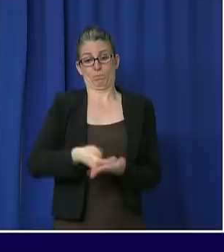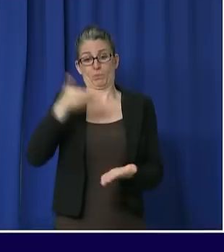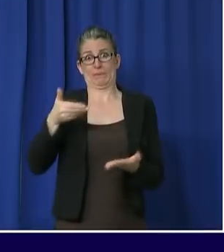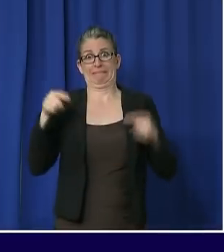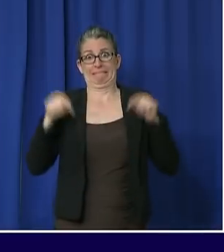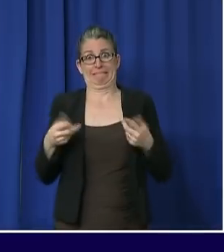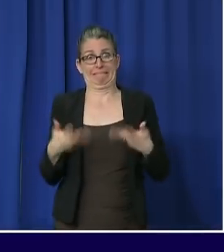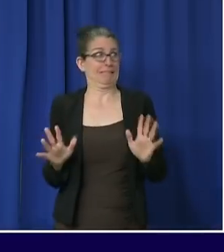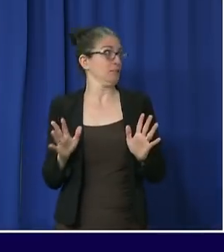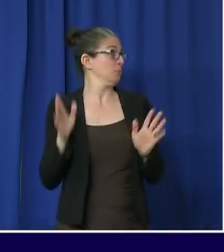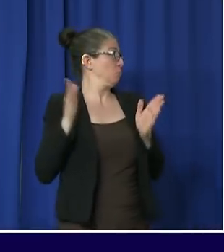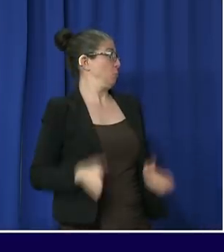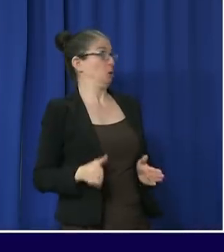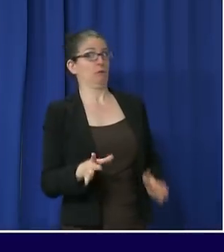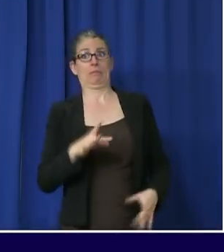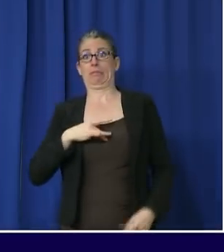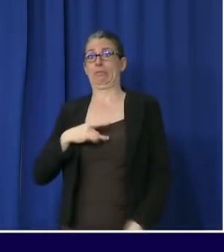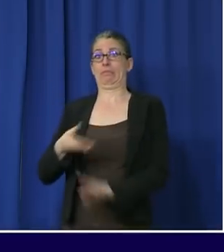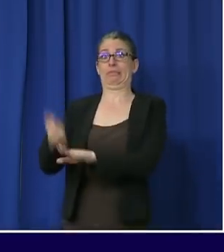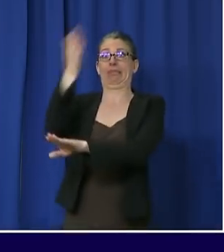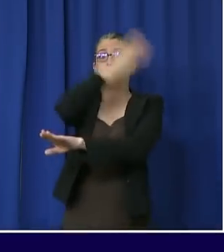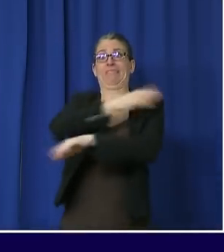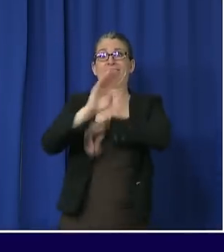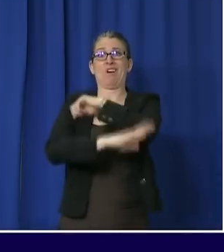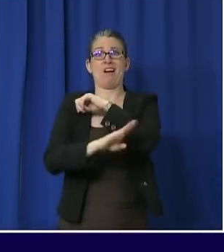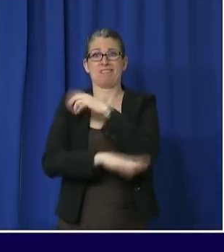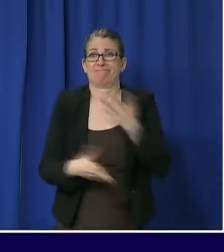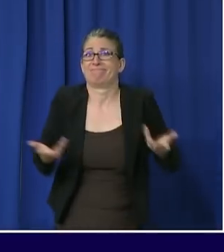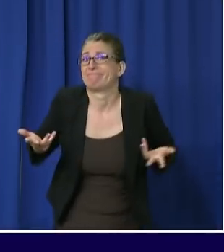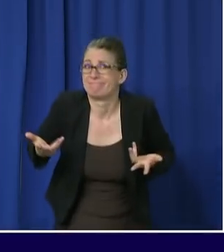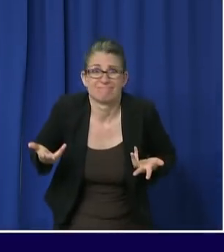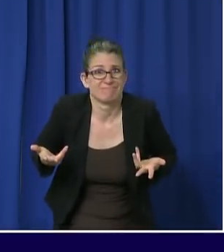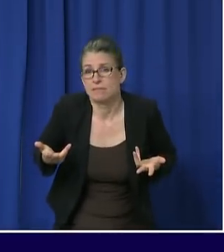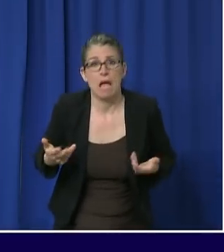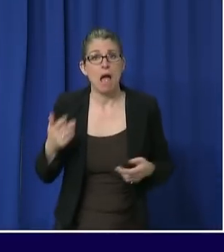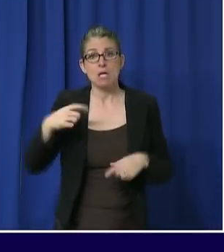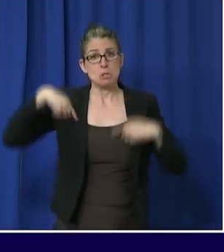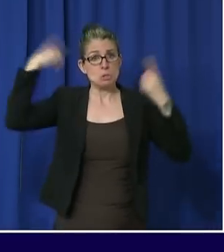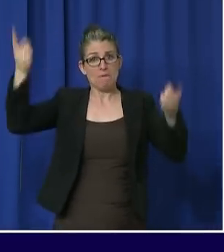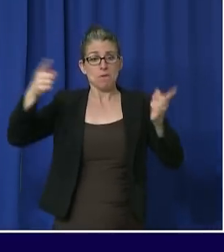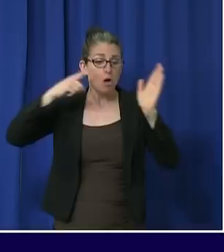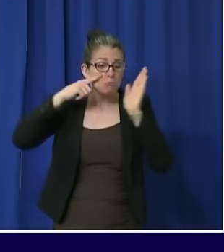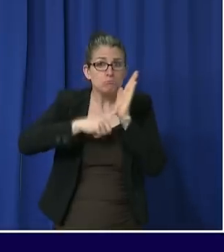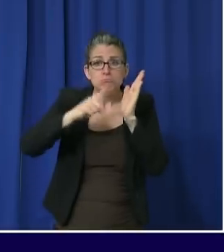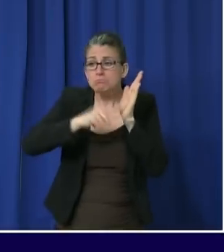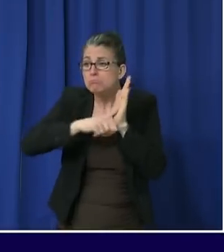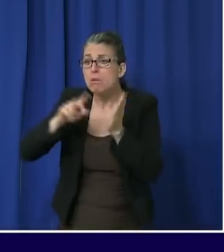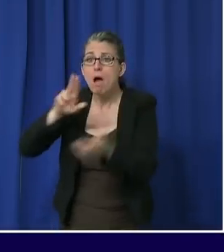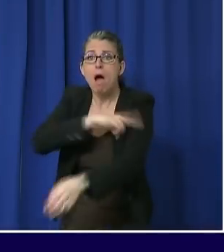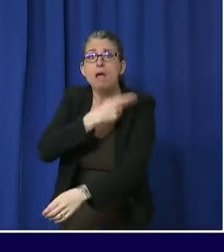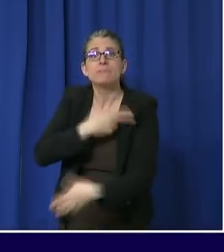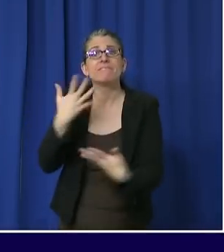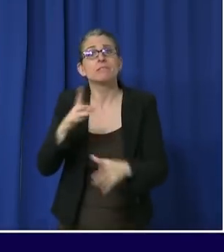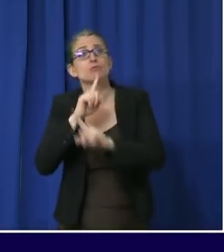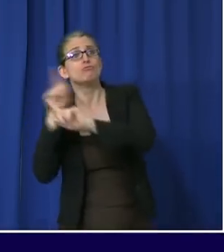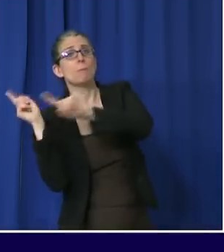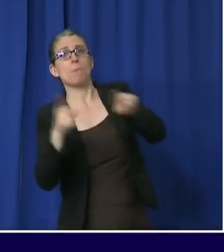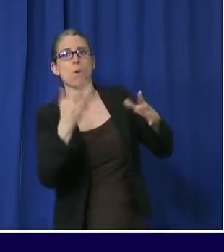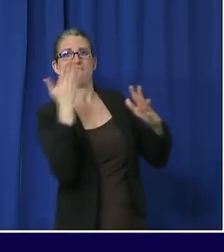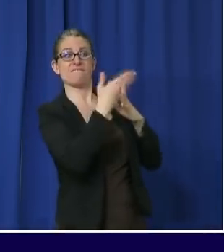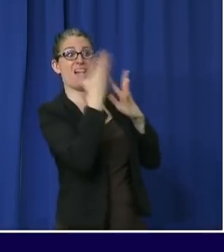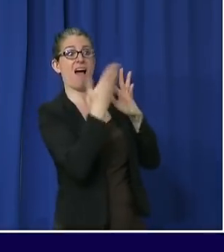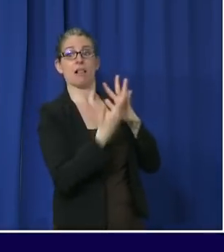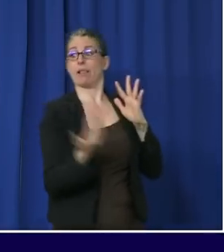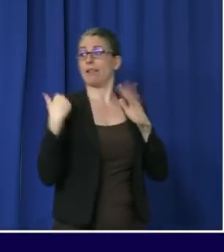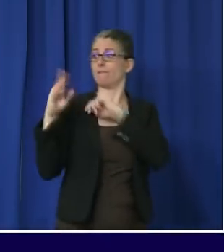scientific questions, and in science, it's impossible to prove a negative, as everyone's probably heard. So I can't prove that,